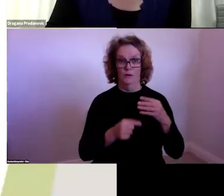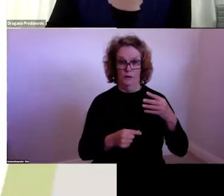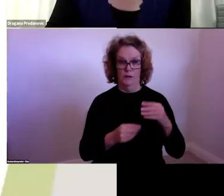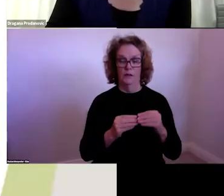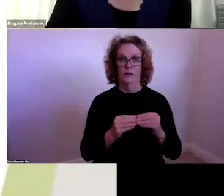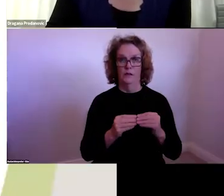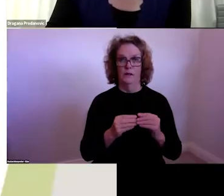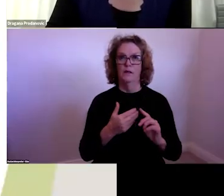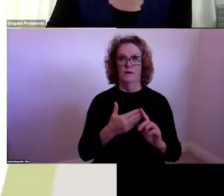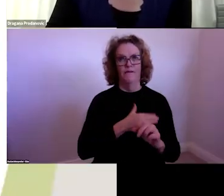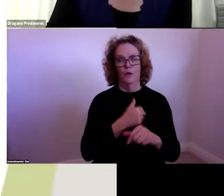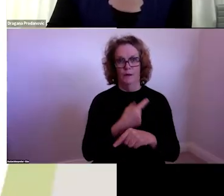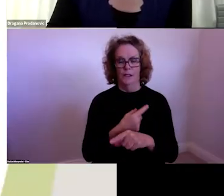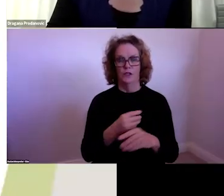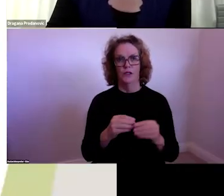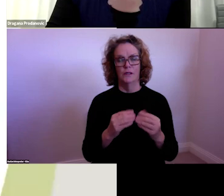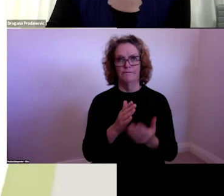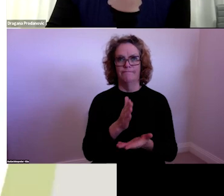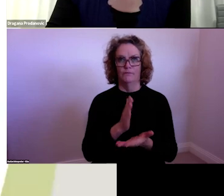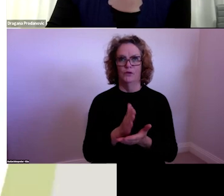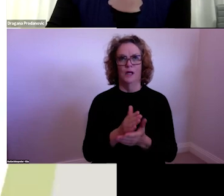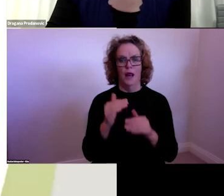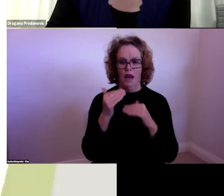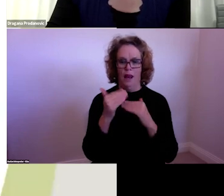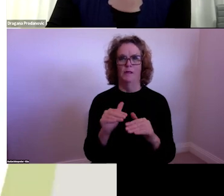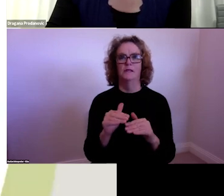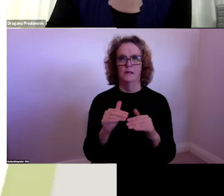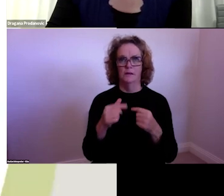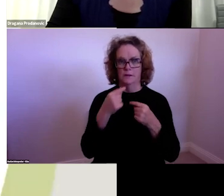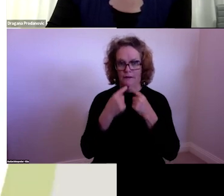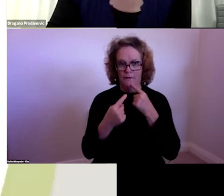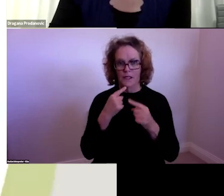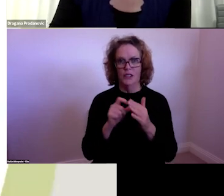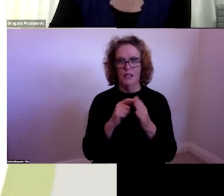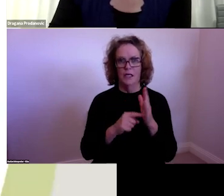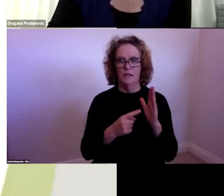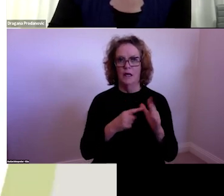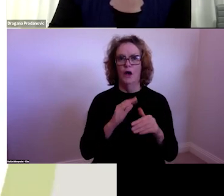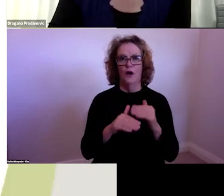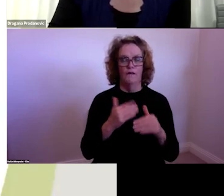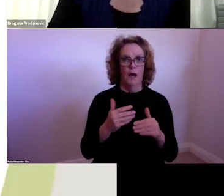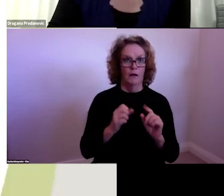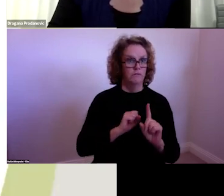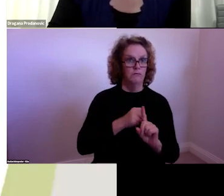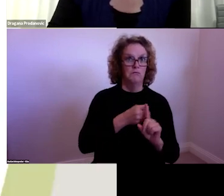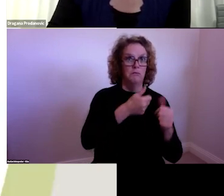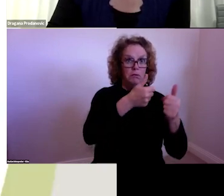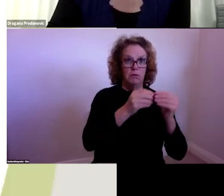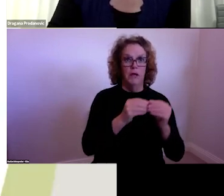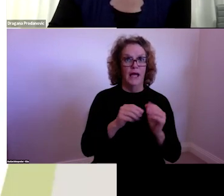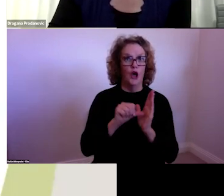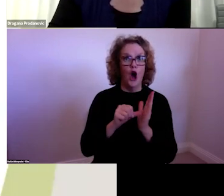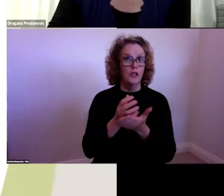there's really limited data at the moment of effectiveness and cost effectiveness of models of care in Australia for people